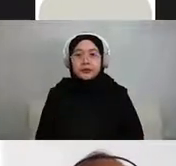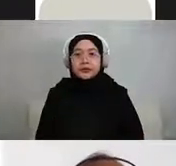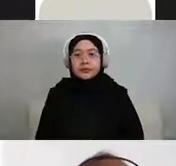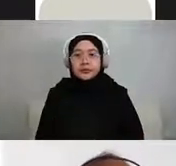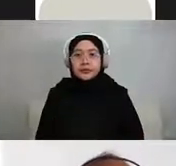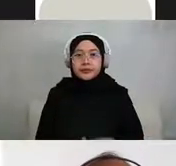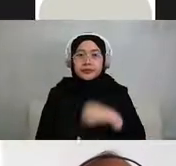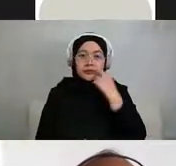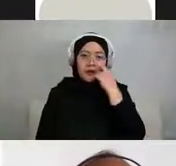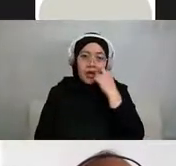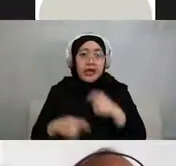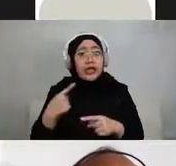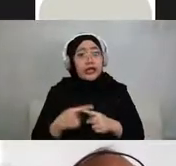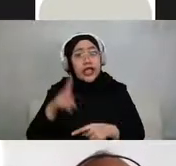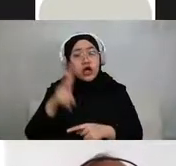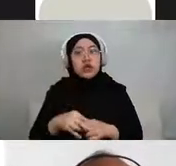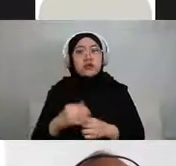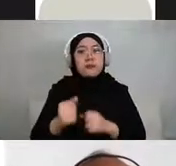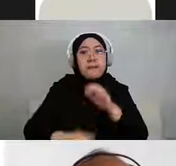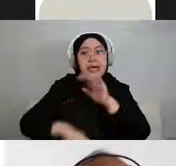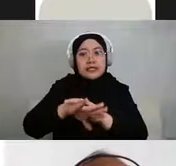optimize the combination of these things. Basically,